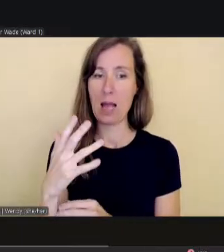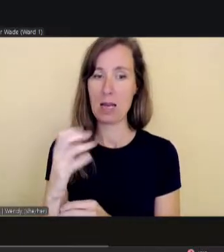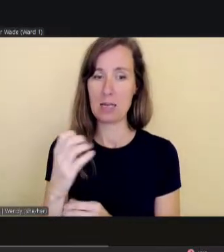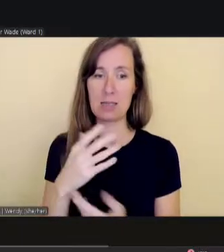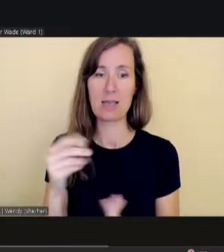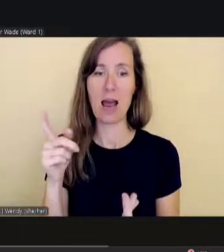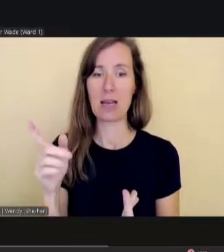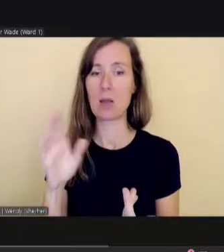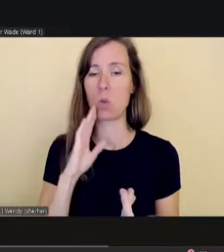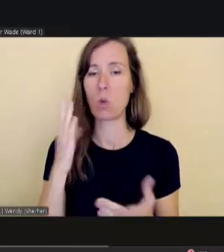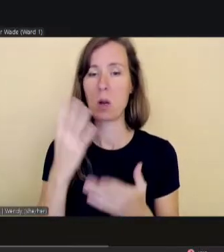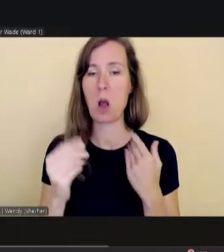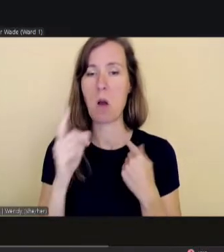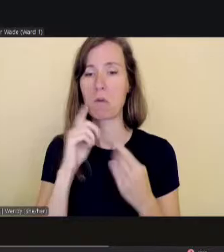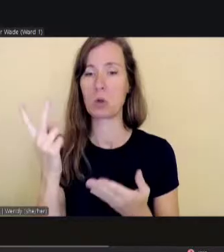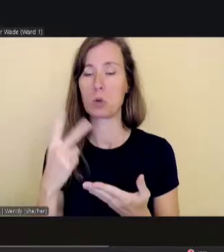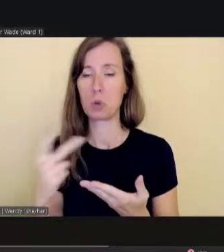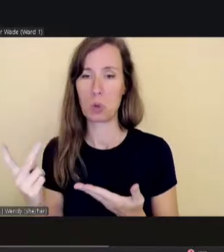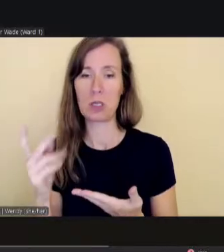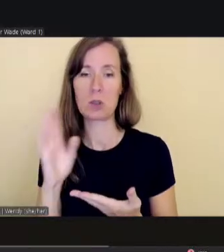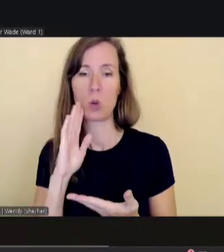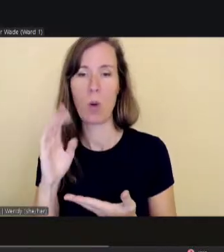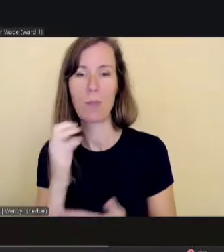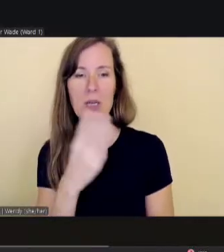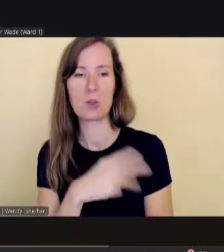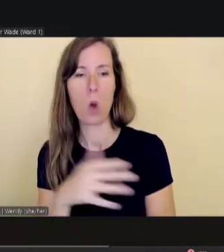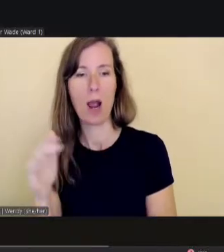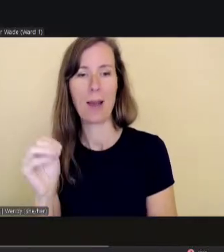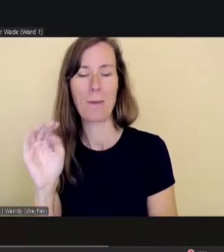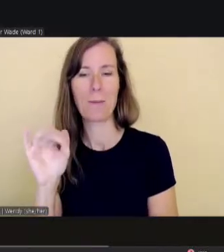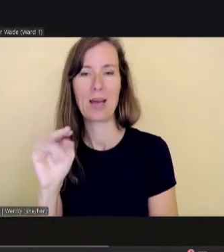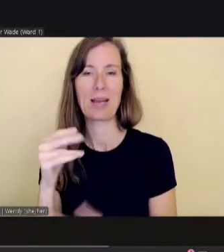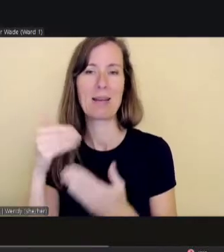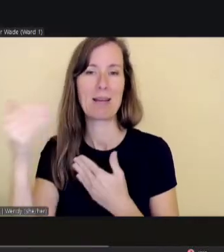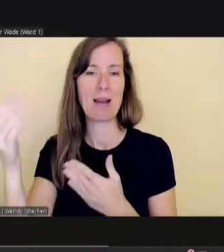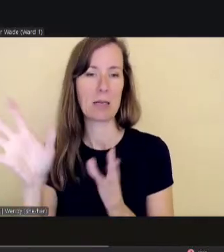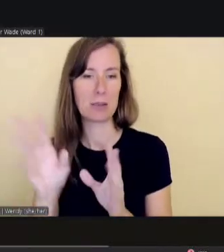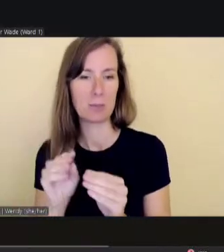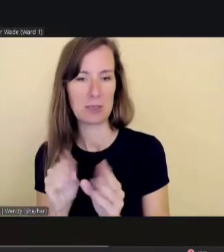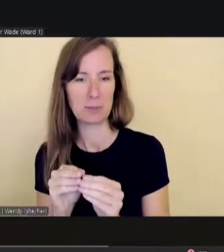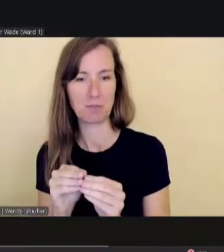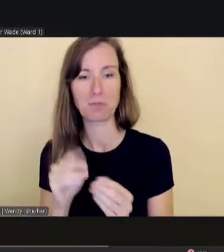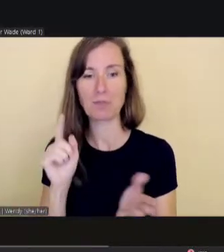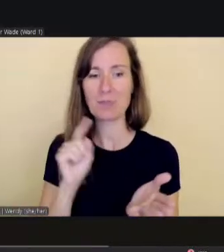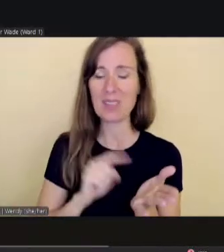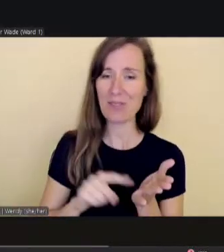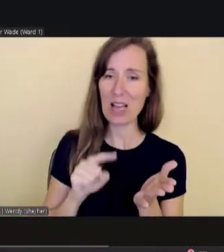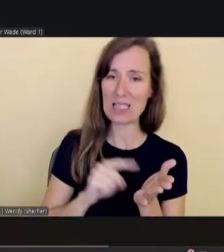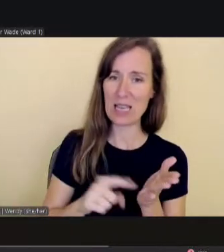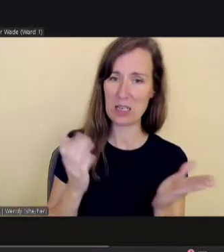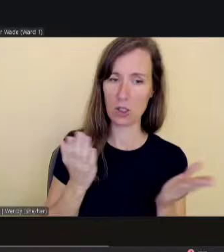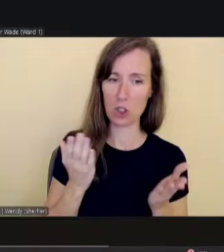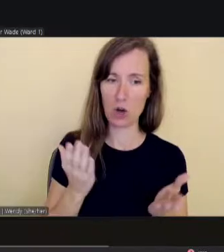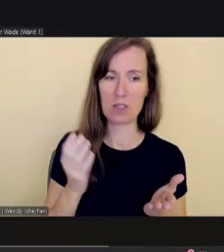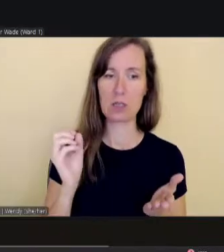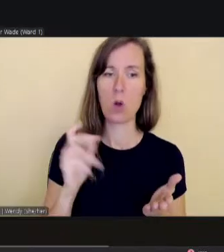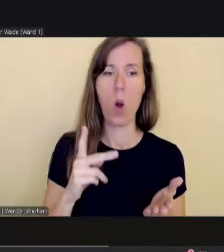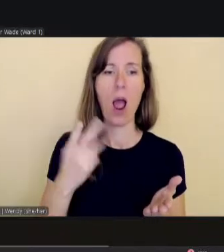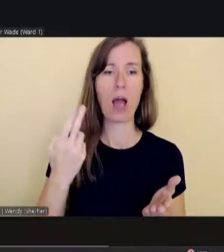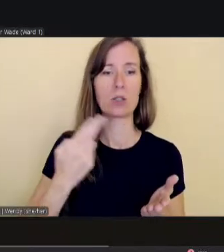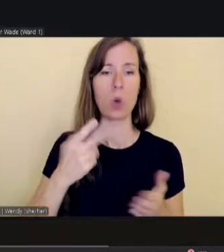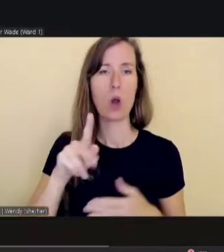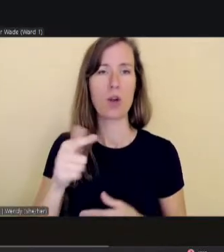Investigative services. Historically, the Prince George's County Police Department has handled investigations within the town of